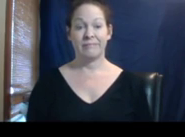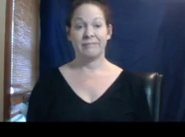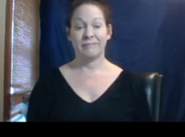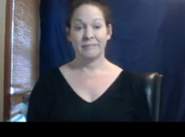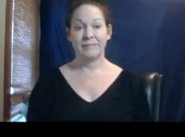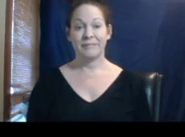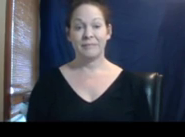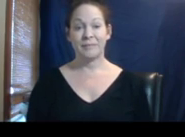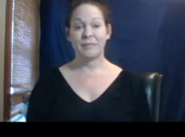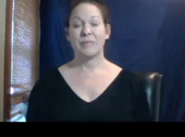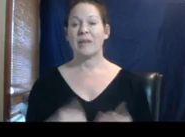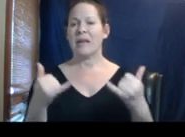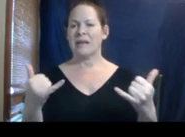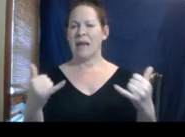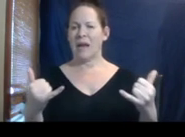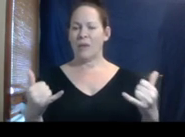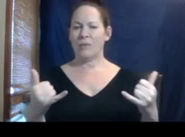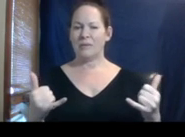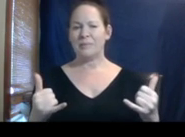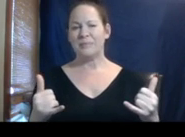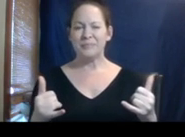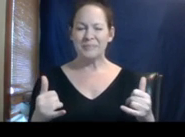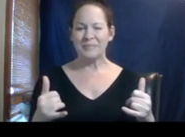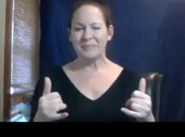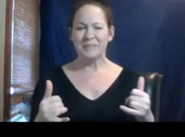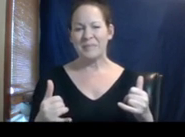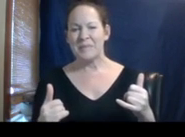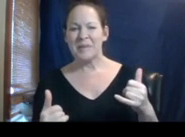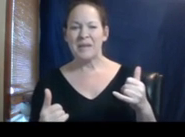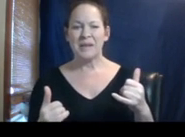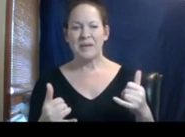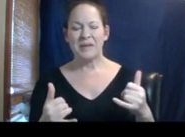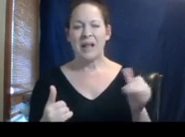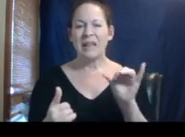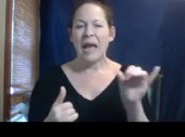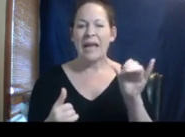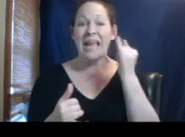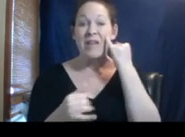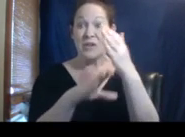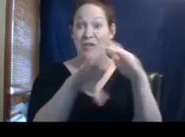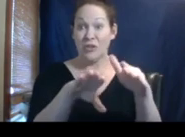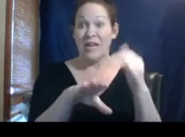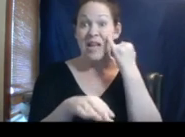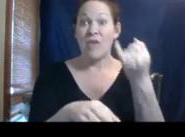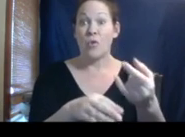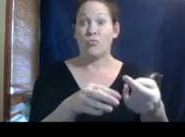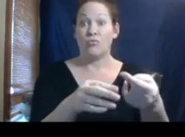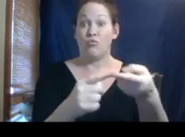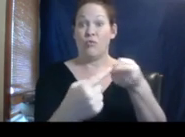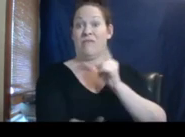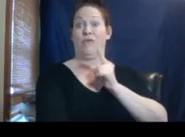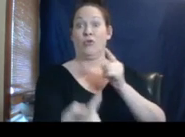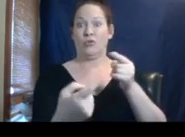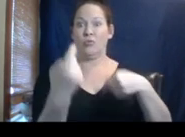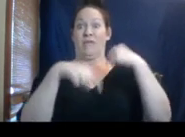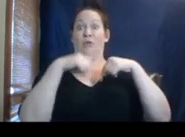Now, this might seem a little trivial, right? That the reversing a division tells us what